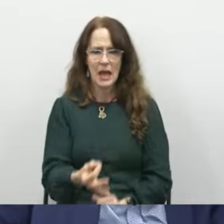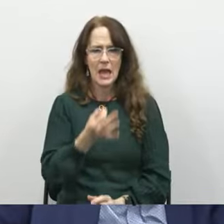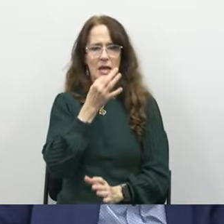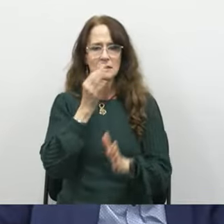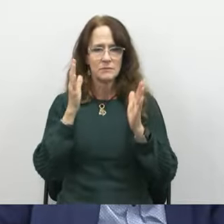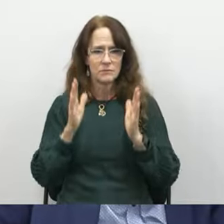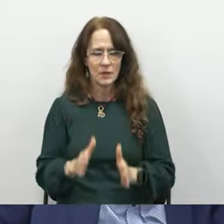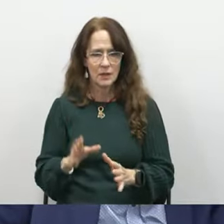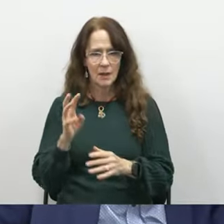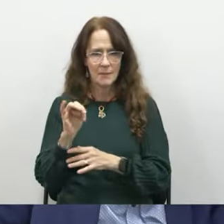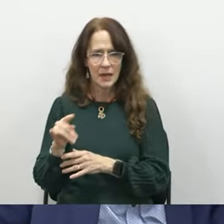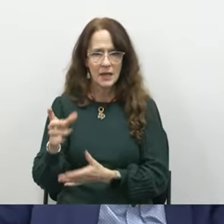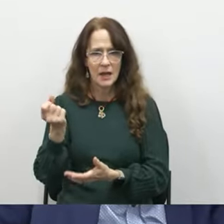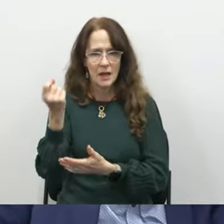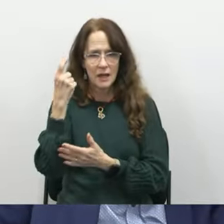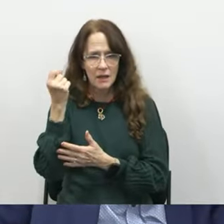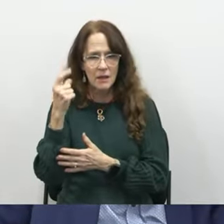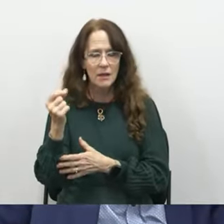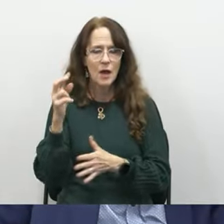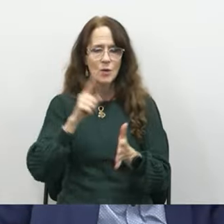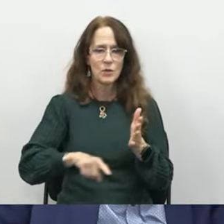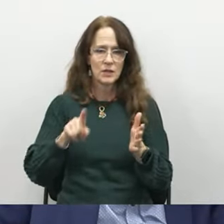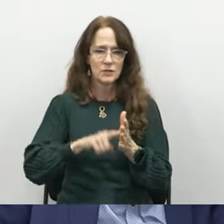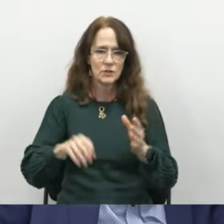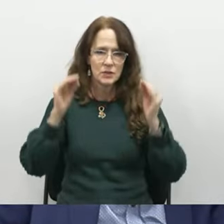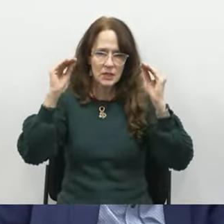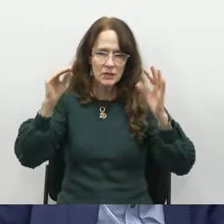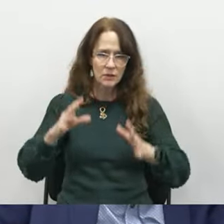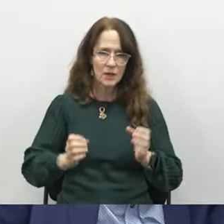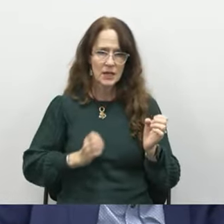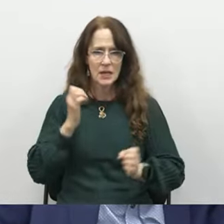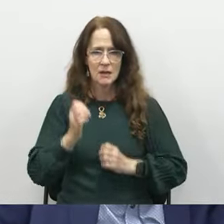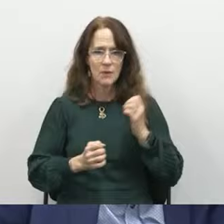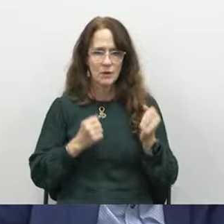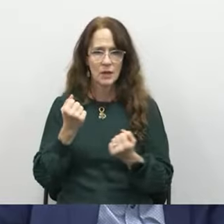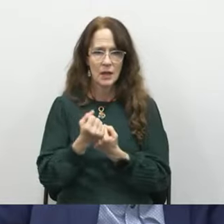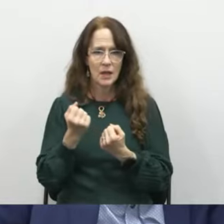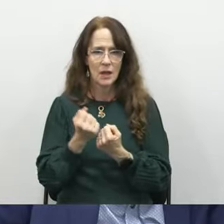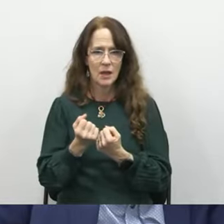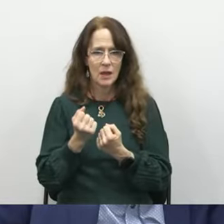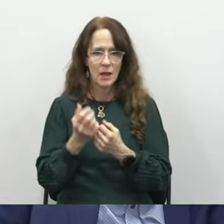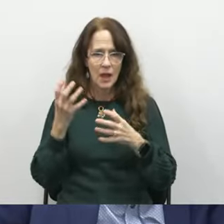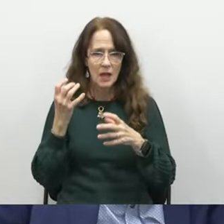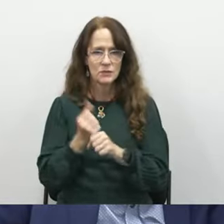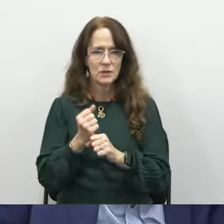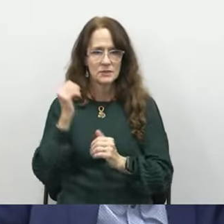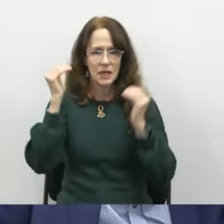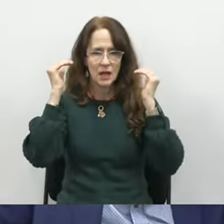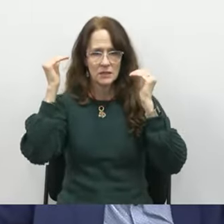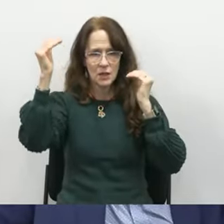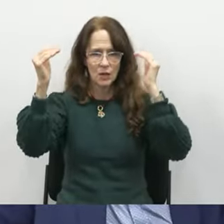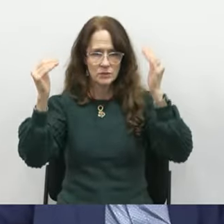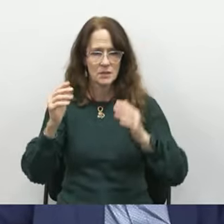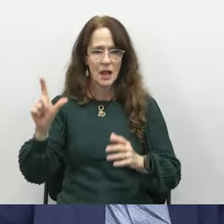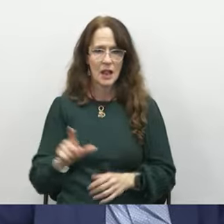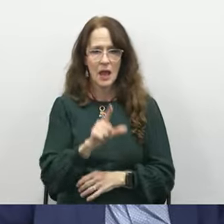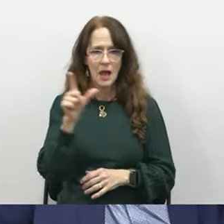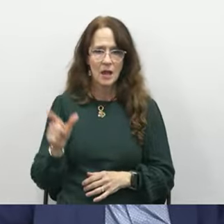to media literacy, research instruction, emotional support, and to trusted adults. Libraries